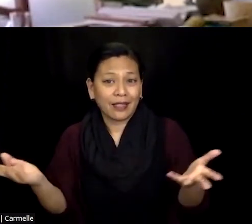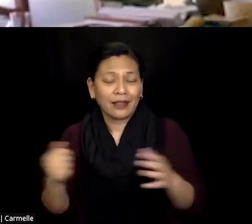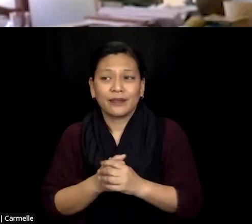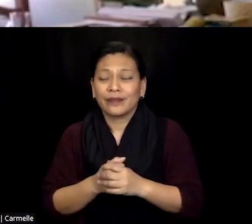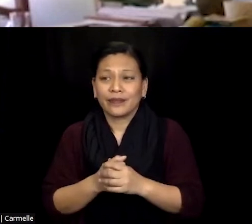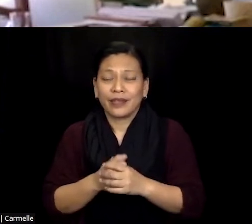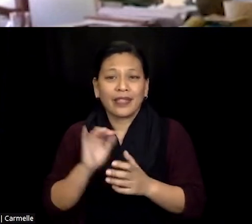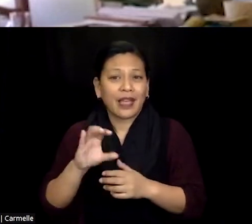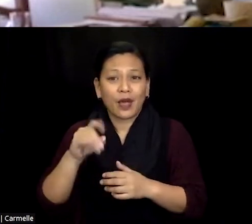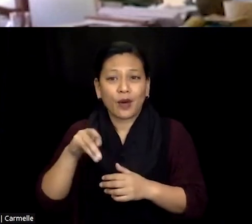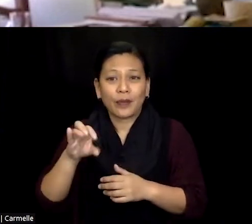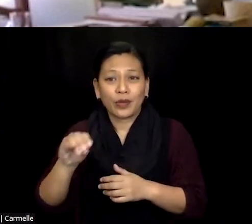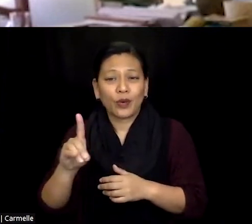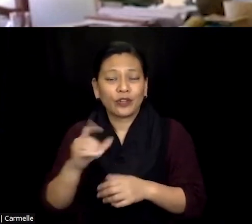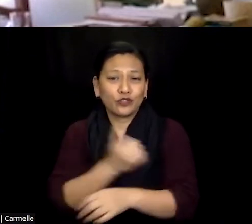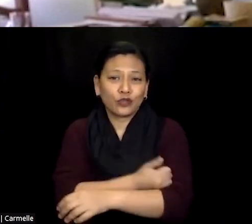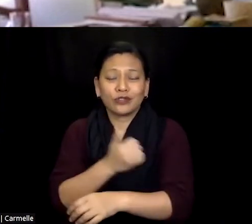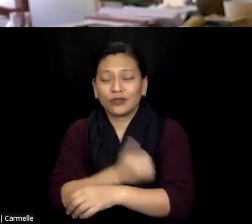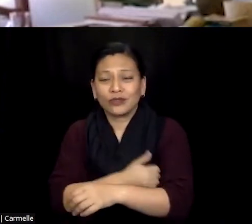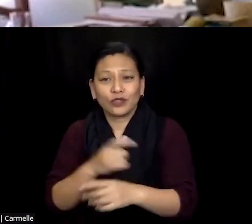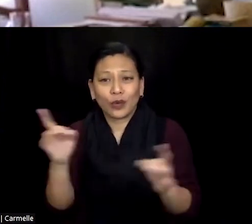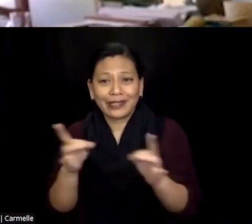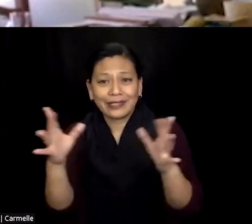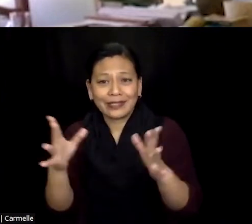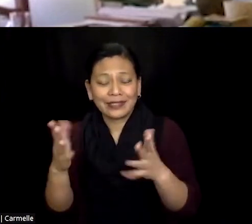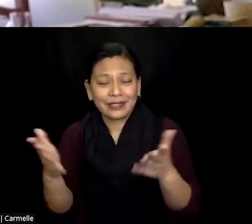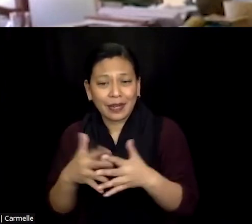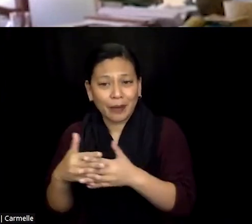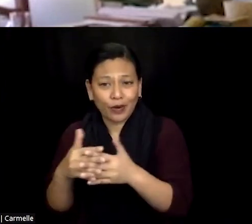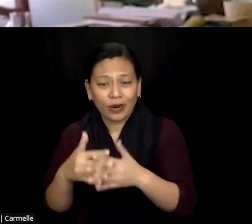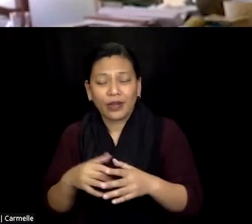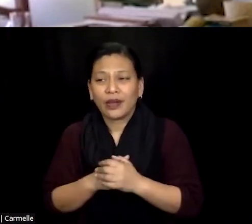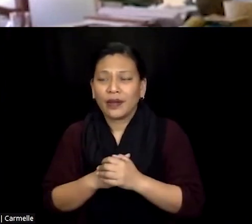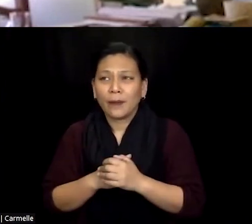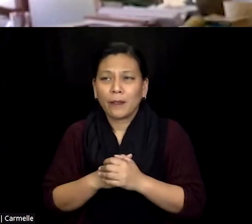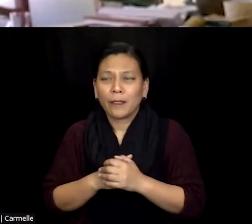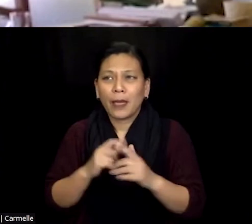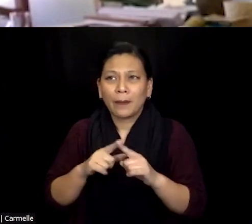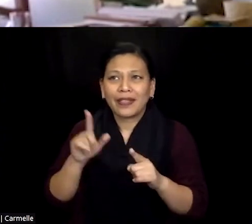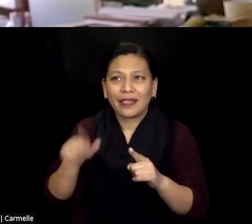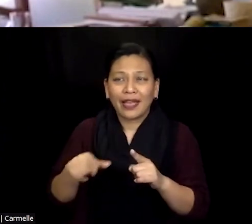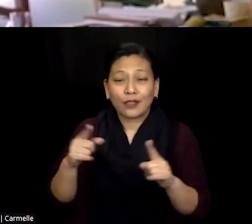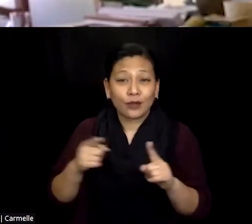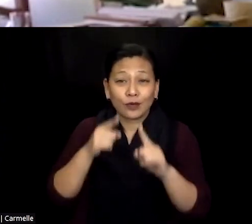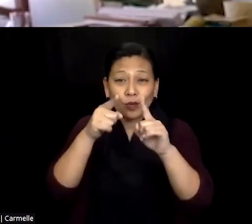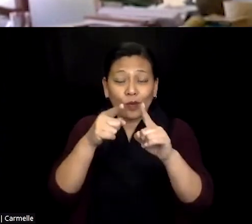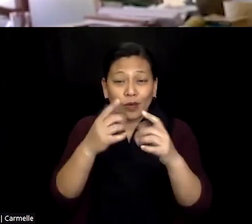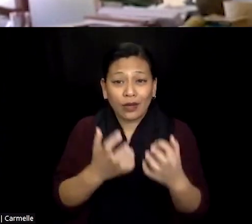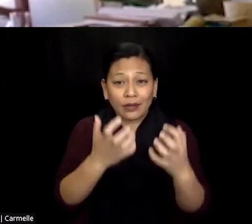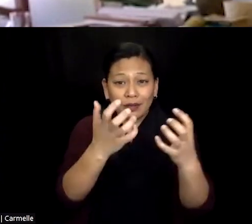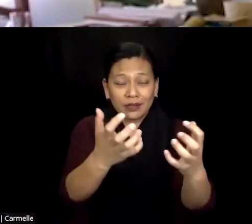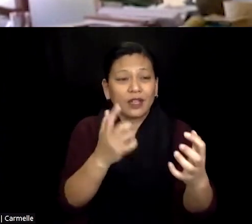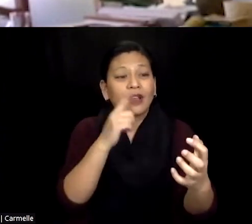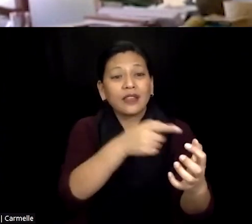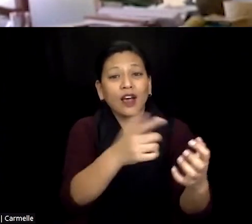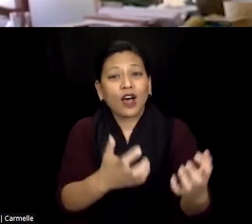opioid crisis in America. So it's, you know, basket of laughs. But we targeted adults who like Pixar, because